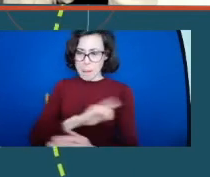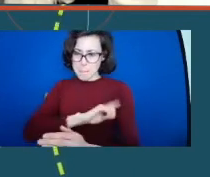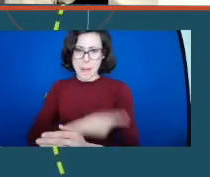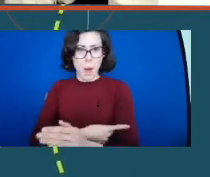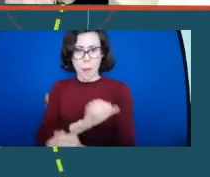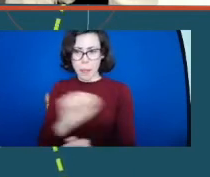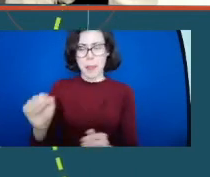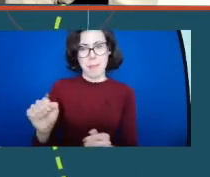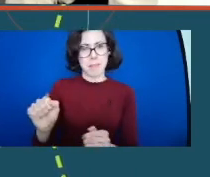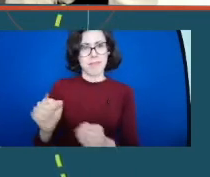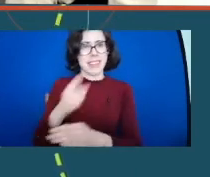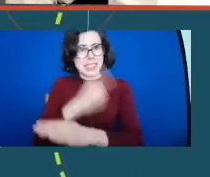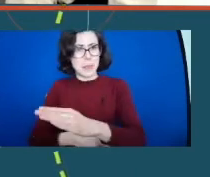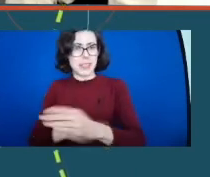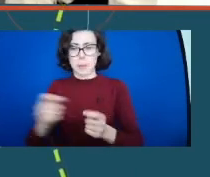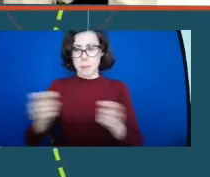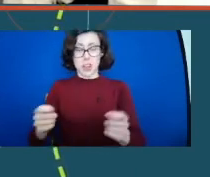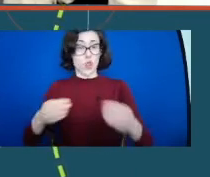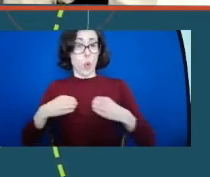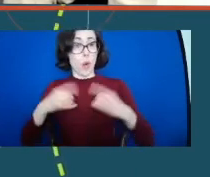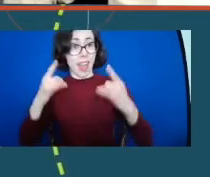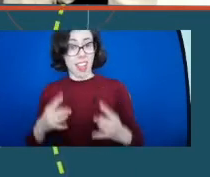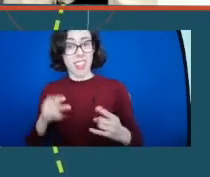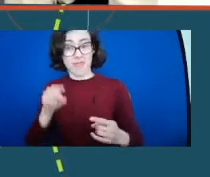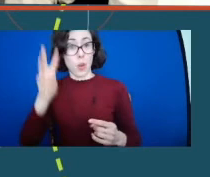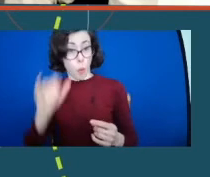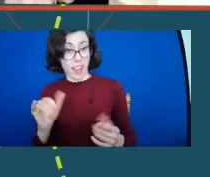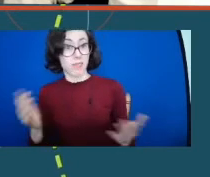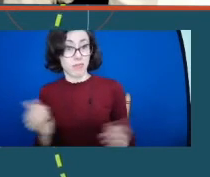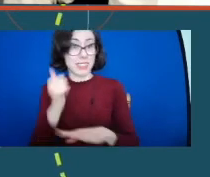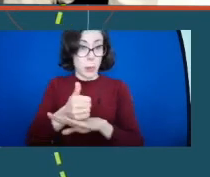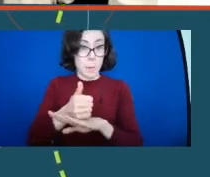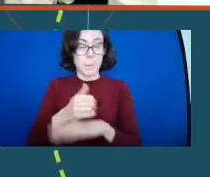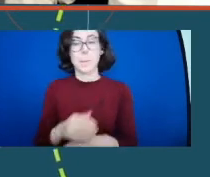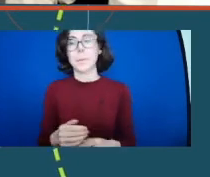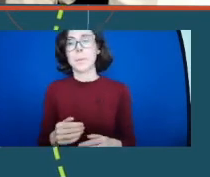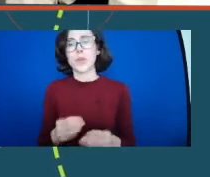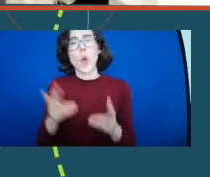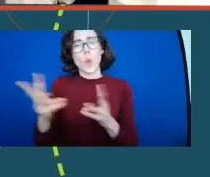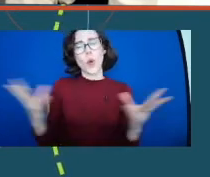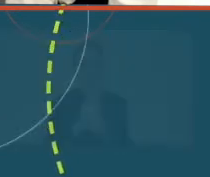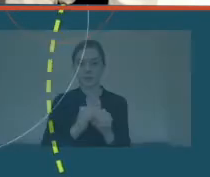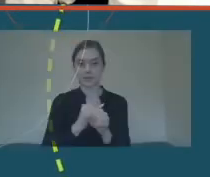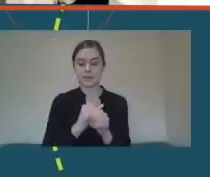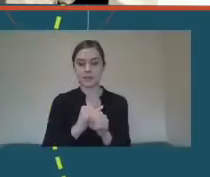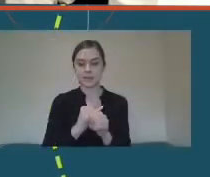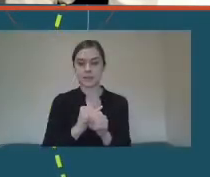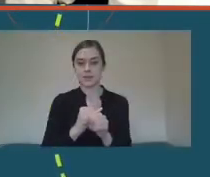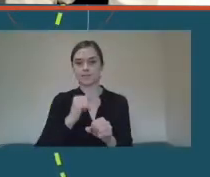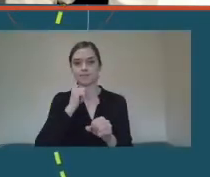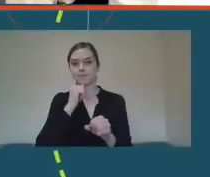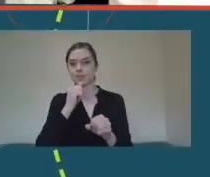with disabilities, to complement the world of precision medicine, to stop underselling the importance